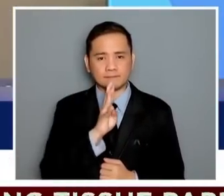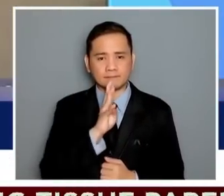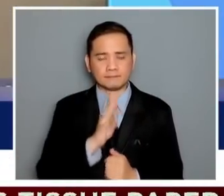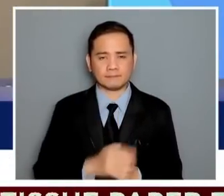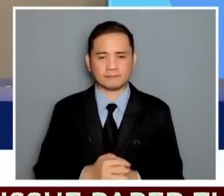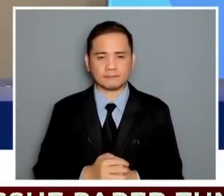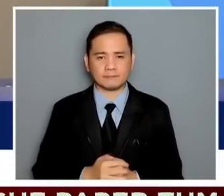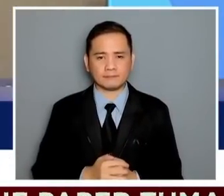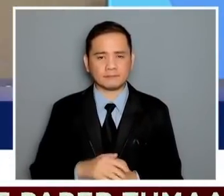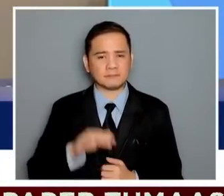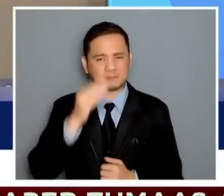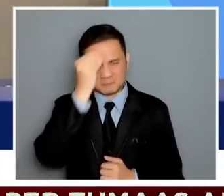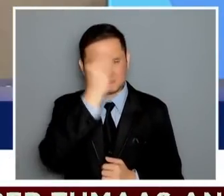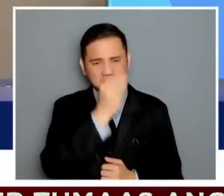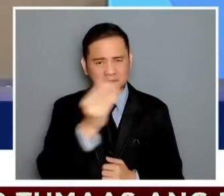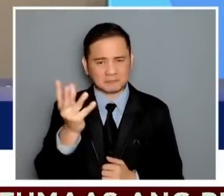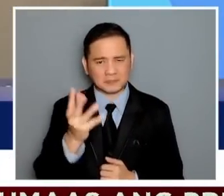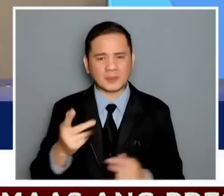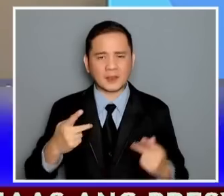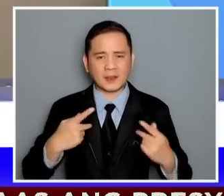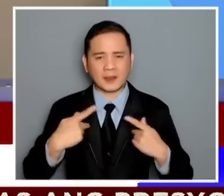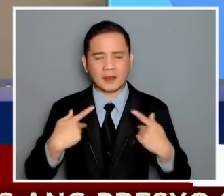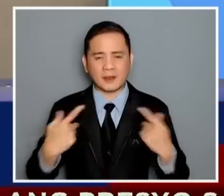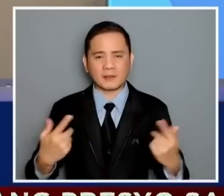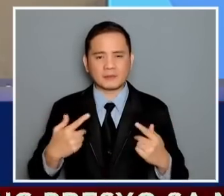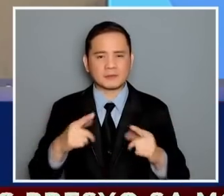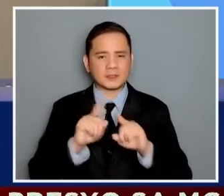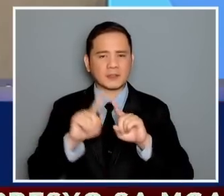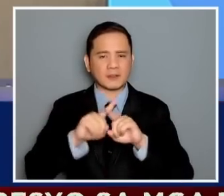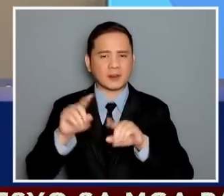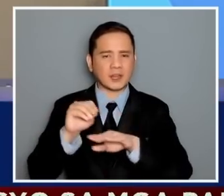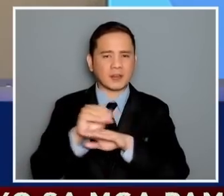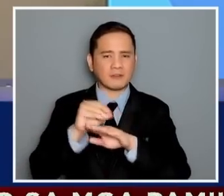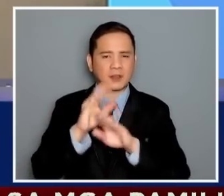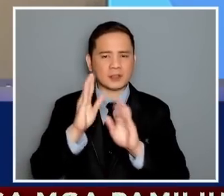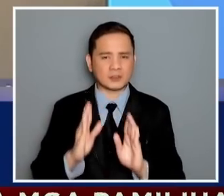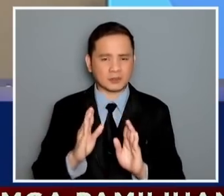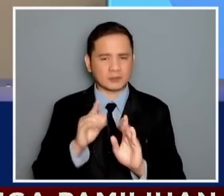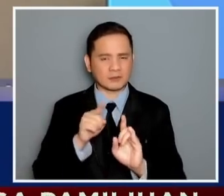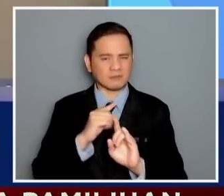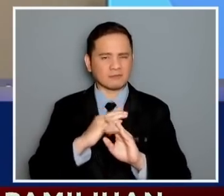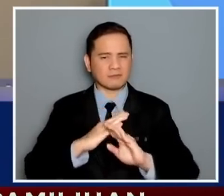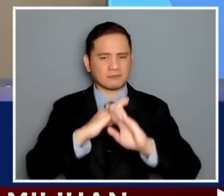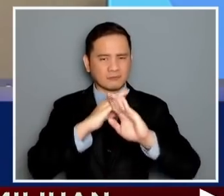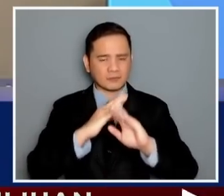there have been a number of national security advisors who were